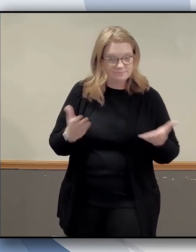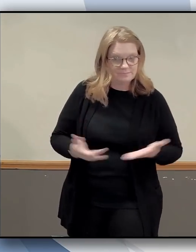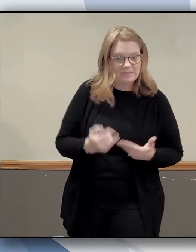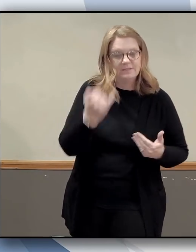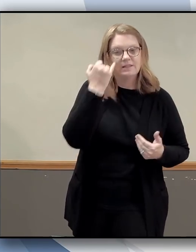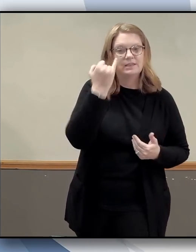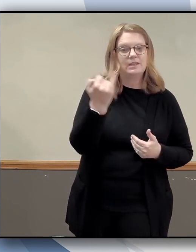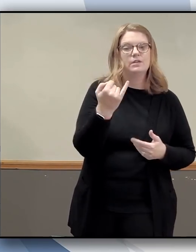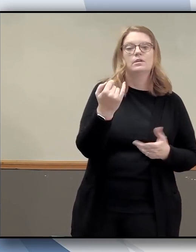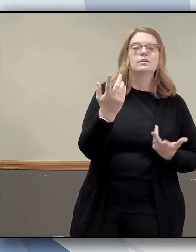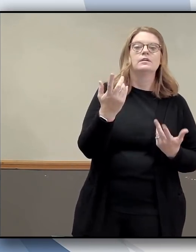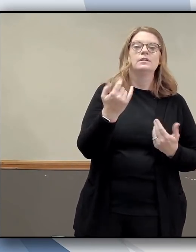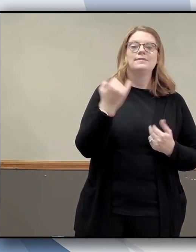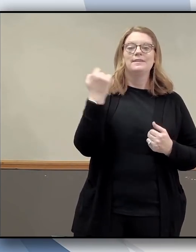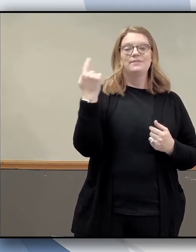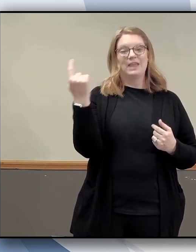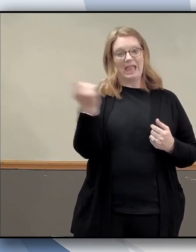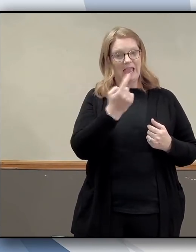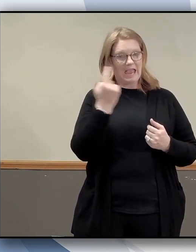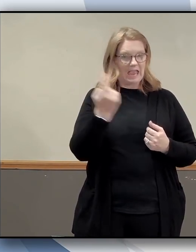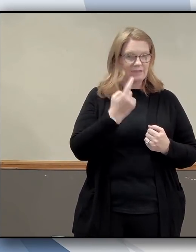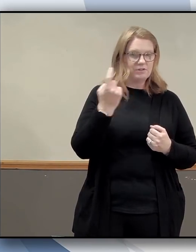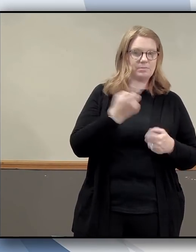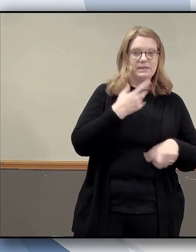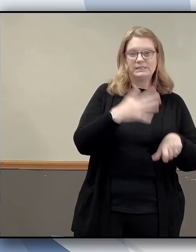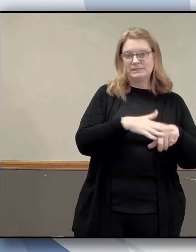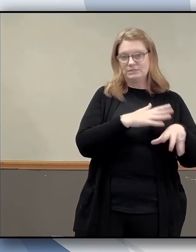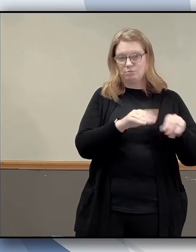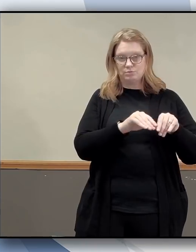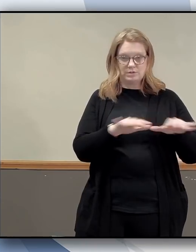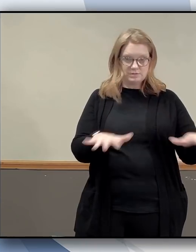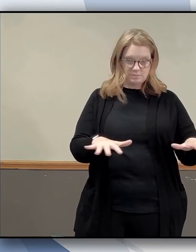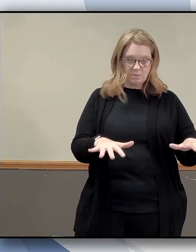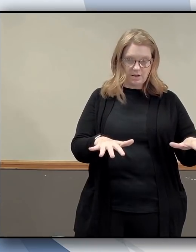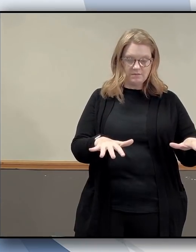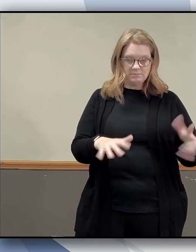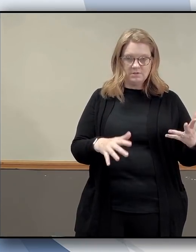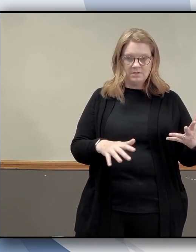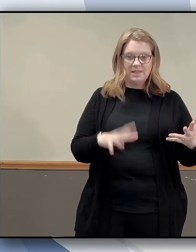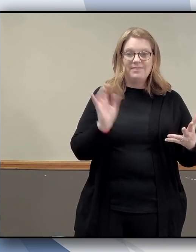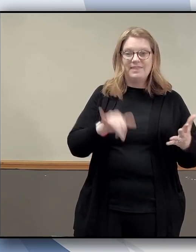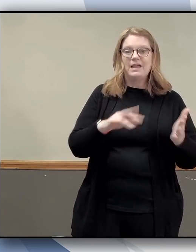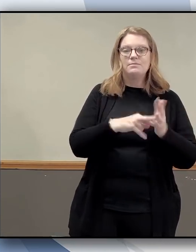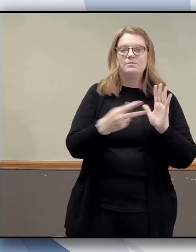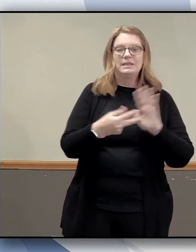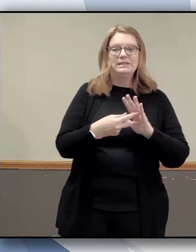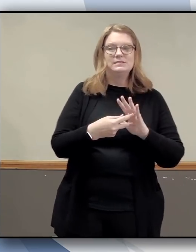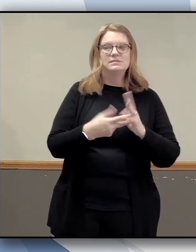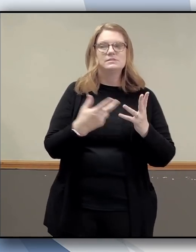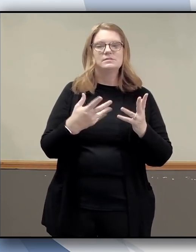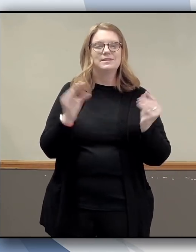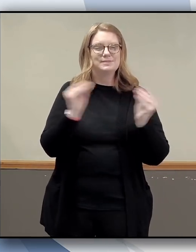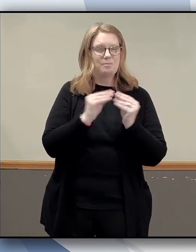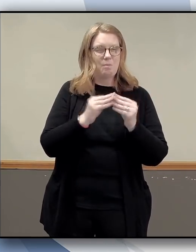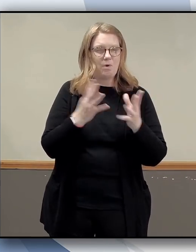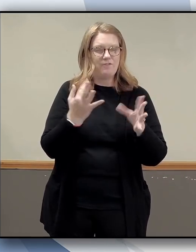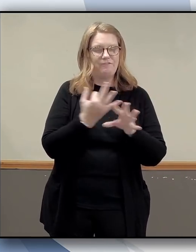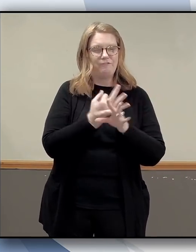when everybody takes these steps and we can slow the spread, that is our path towards having a more free,